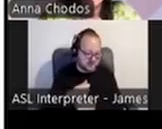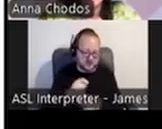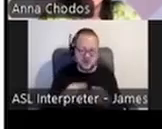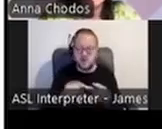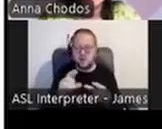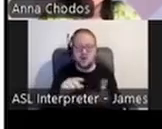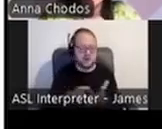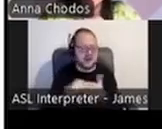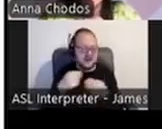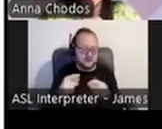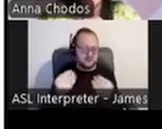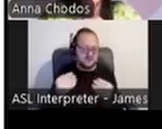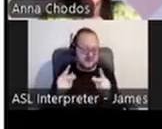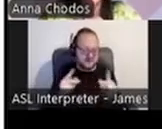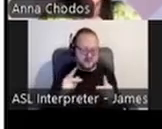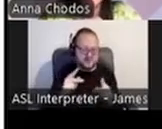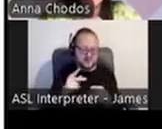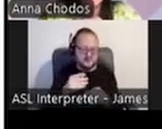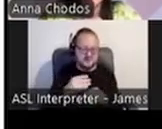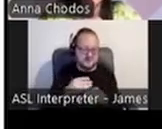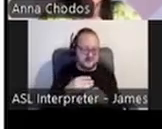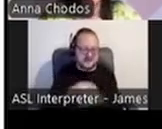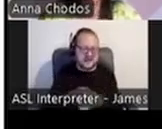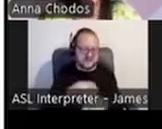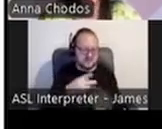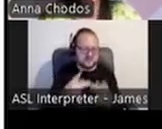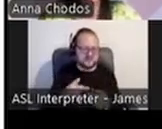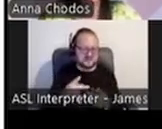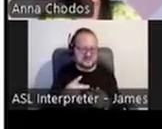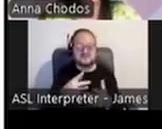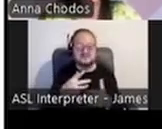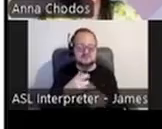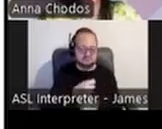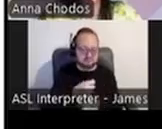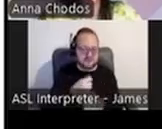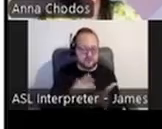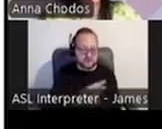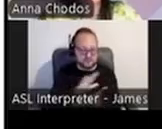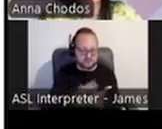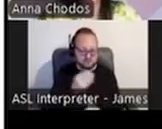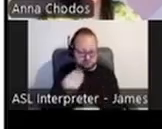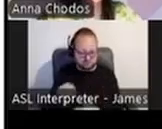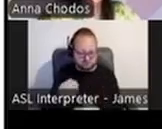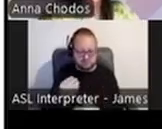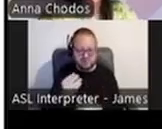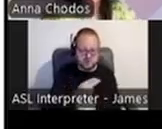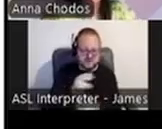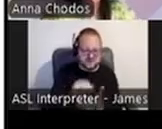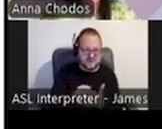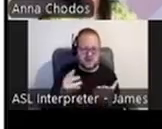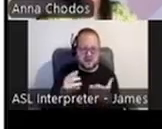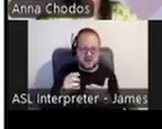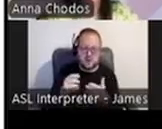clinic visit. But using that as an opportunity to engage the caregiver, like what helps you as a caregiver to be in